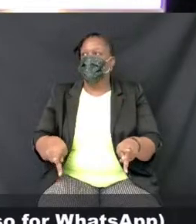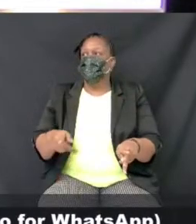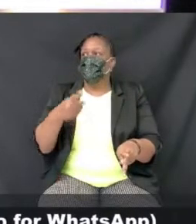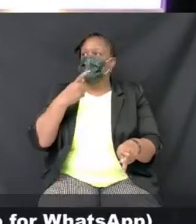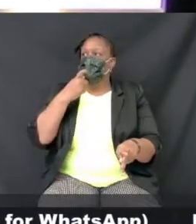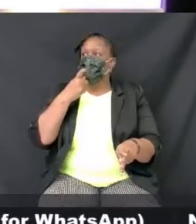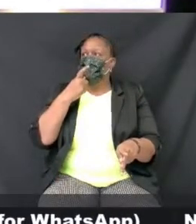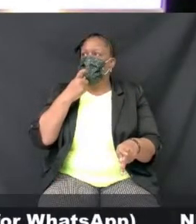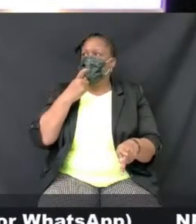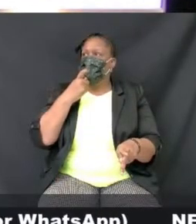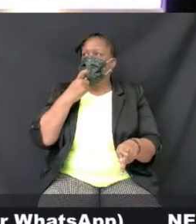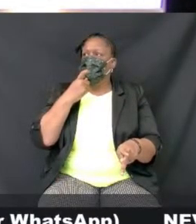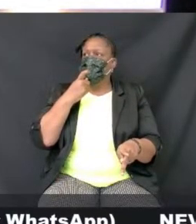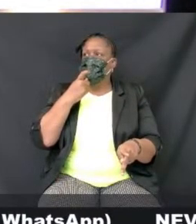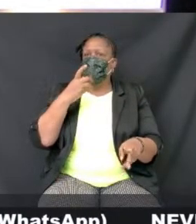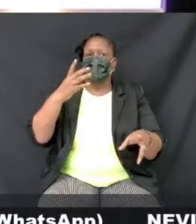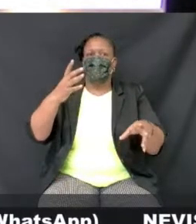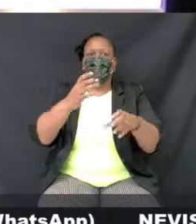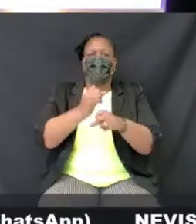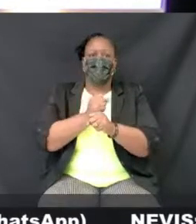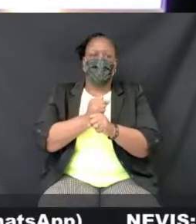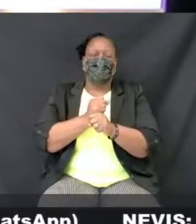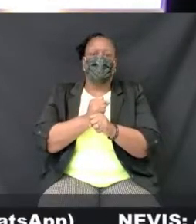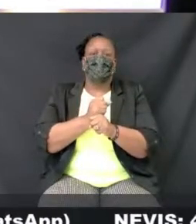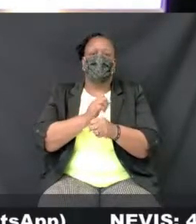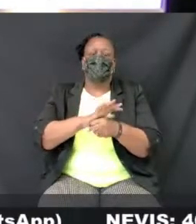infected more than once?